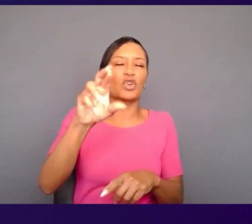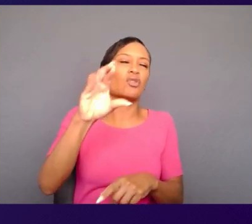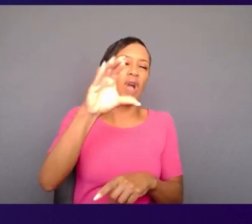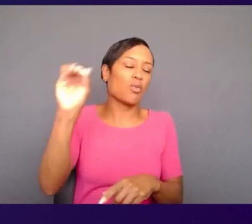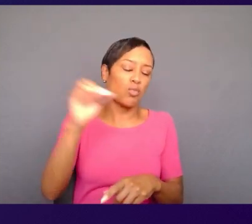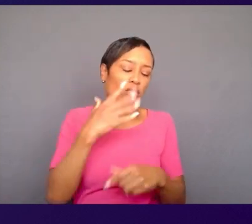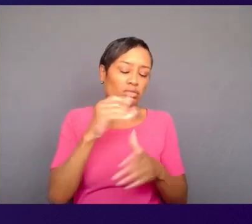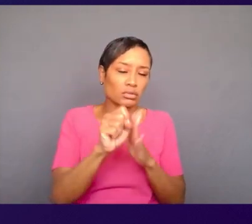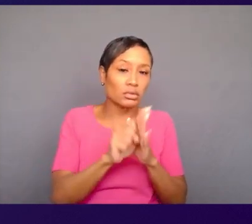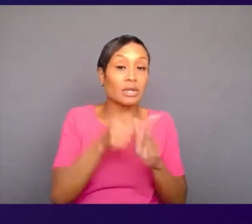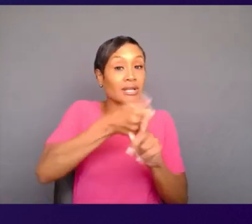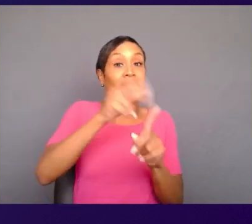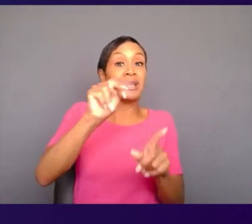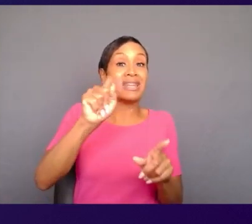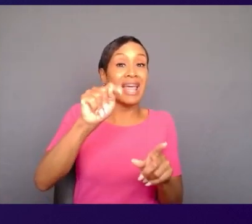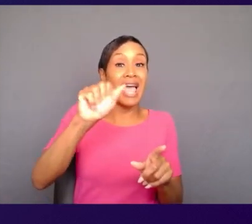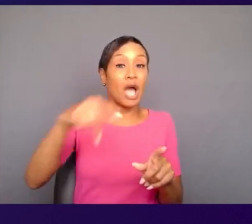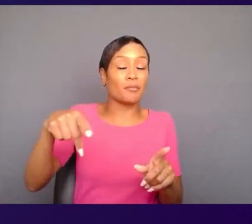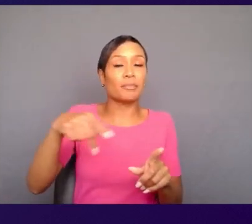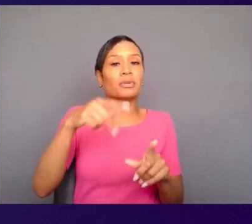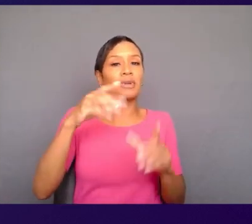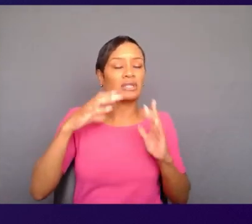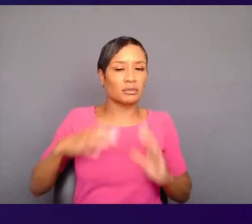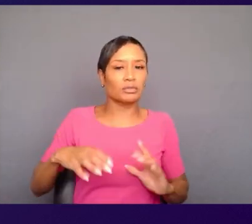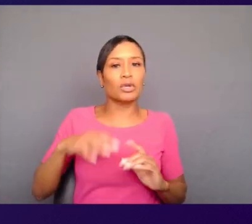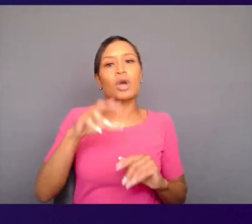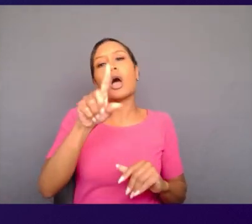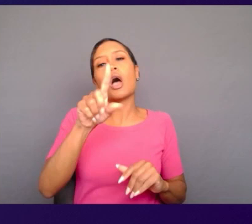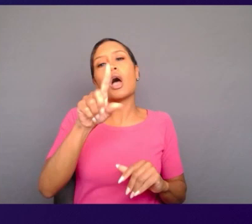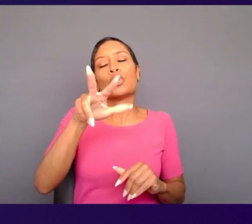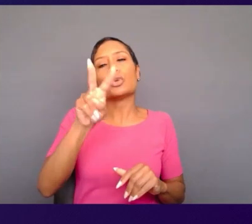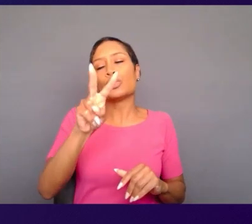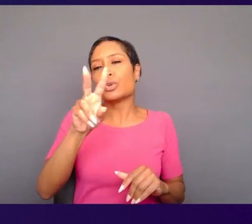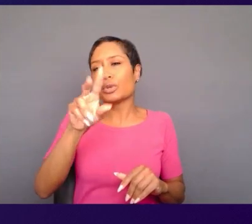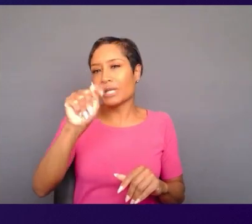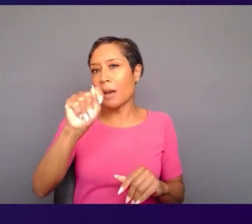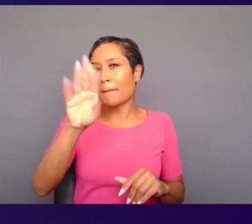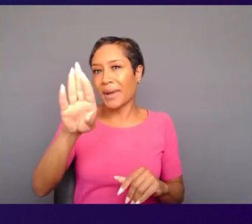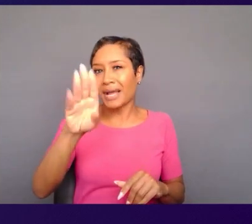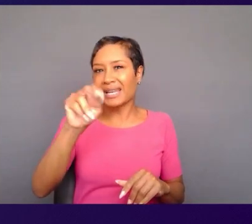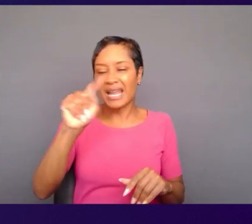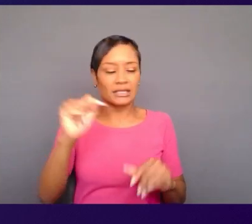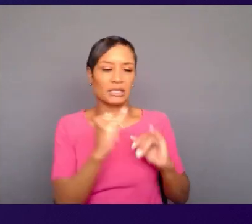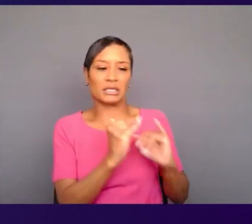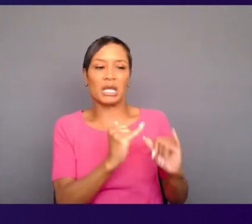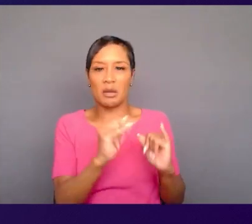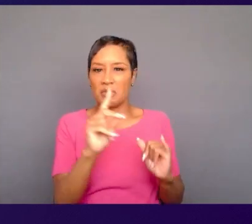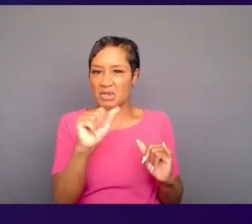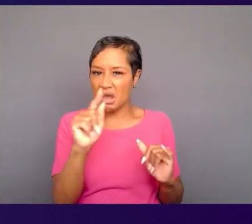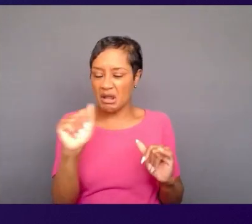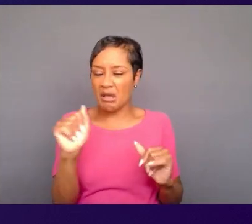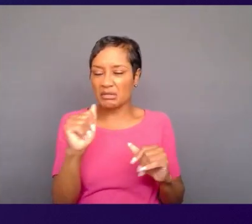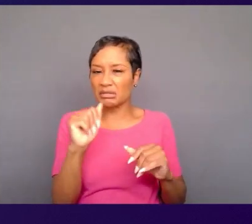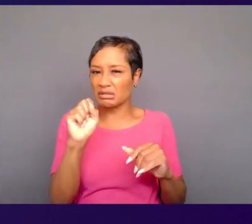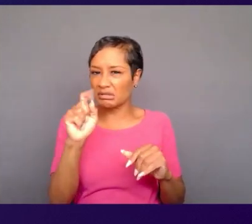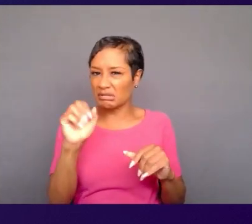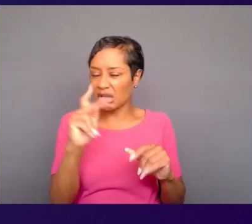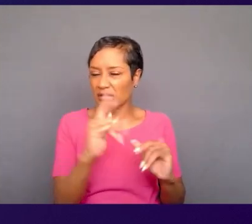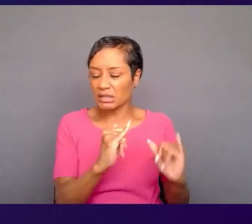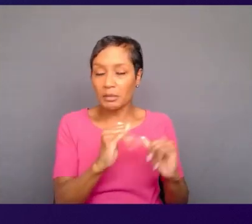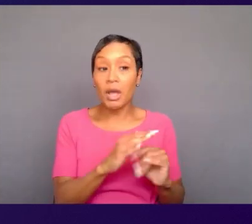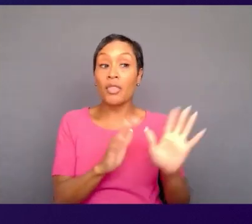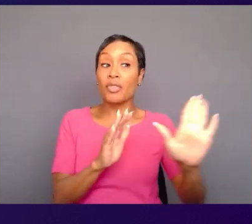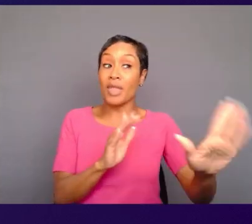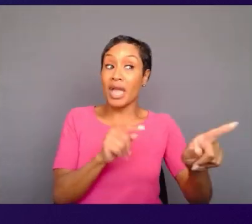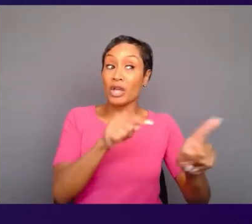They had 132 terabyte NetApp stack, same type of data workloads that we had, and they had a special requirement where they were